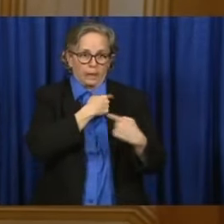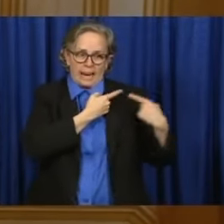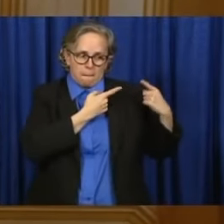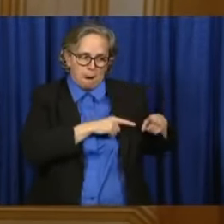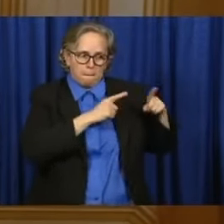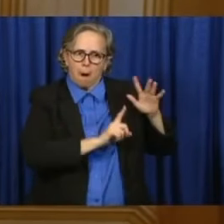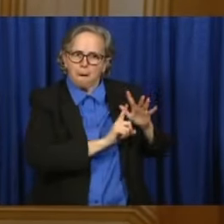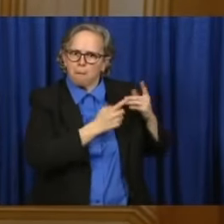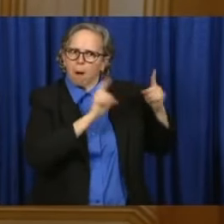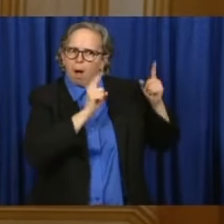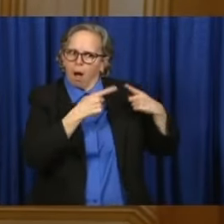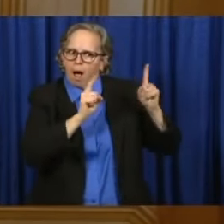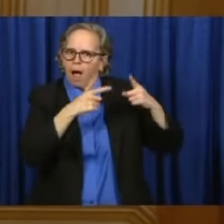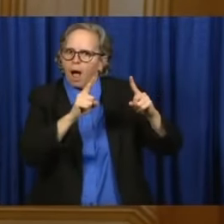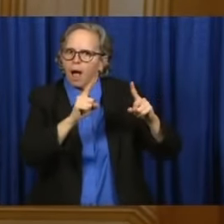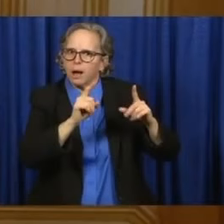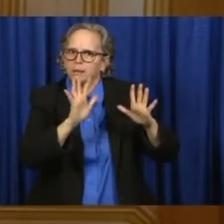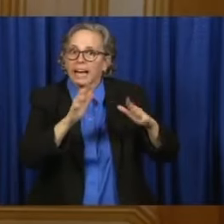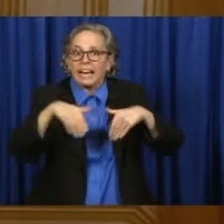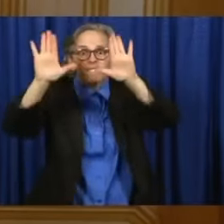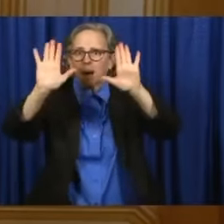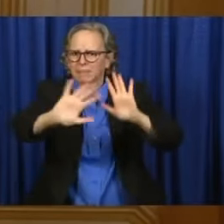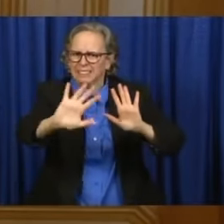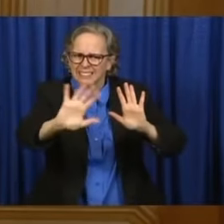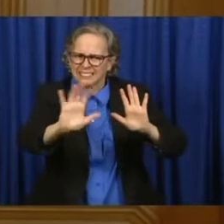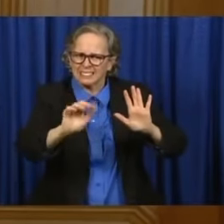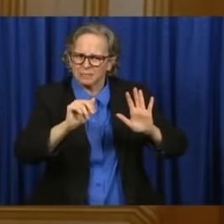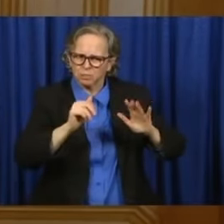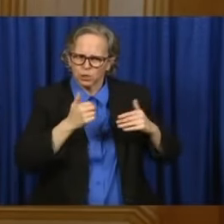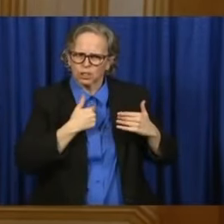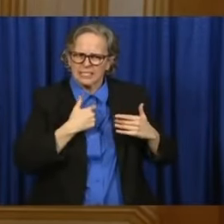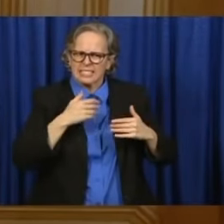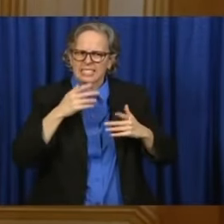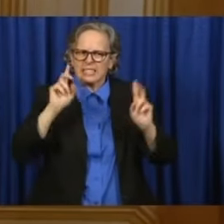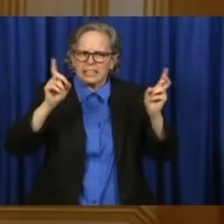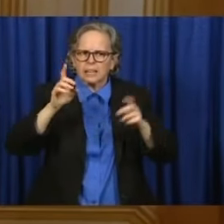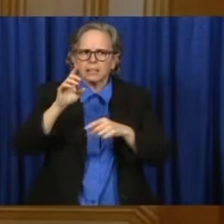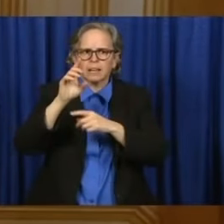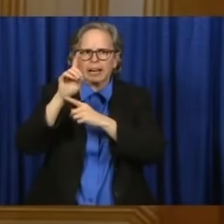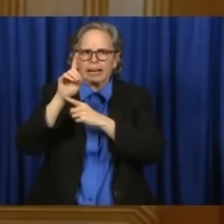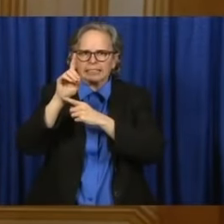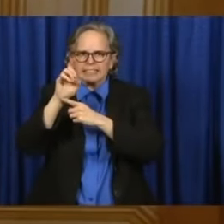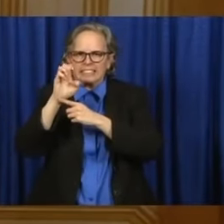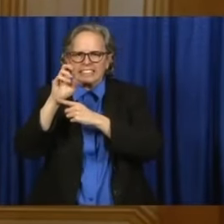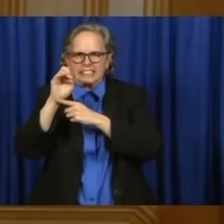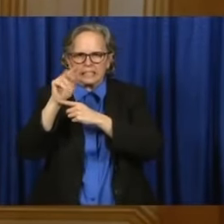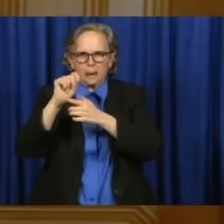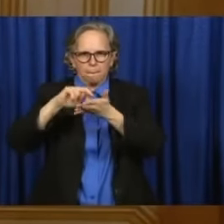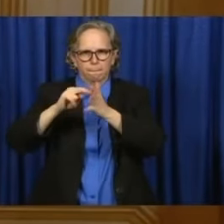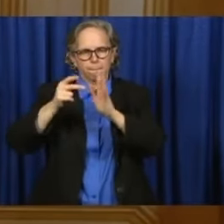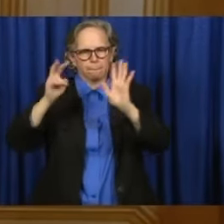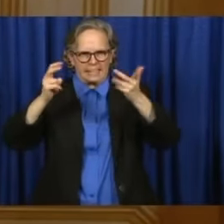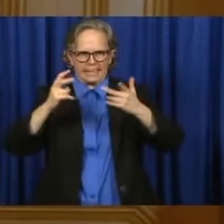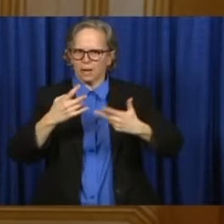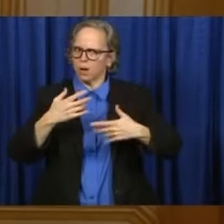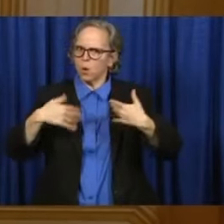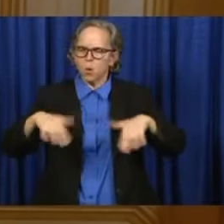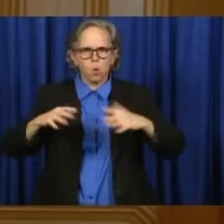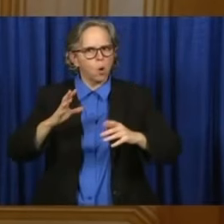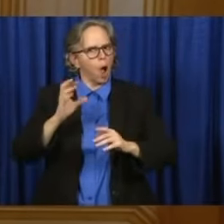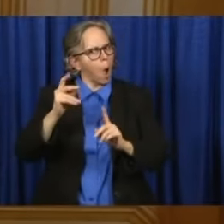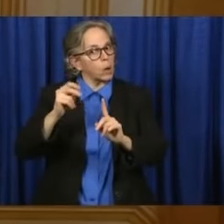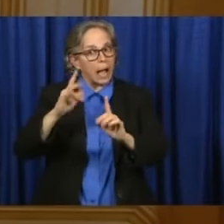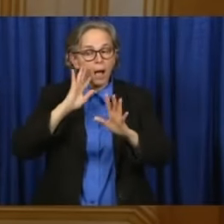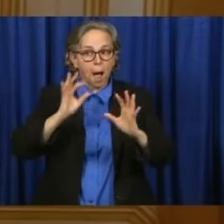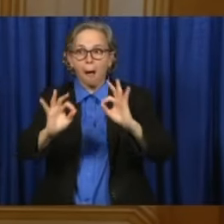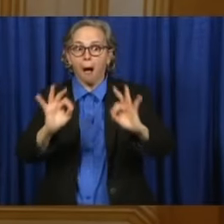lot. We are in a decent position, a lot better than we would have been. What